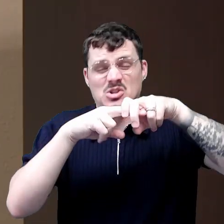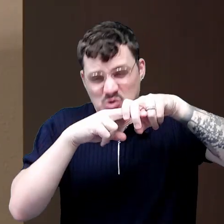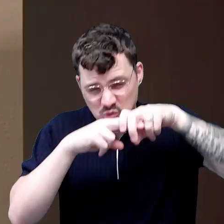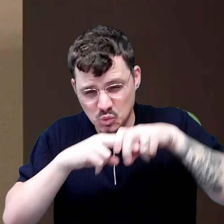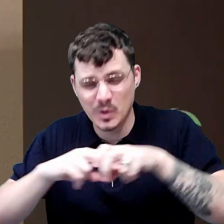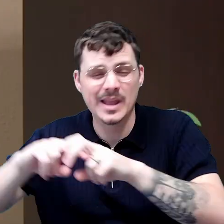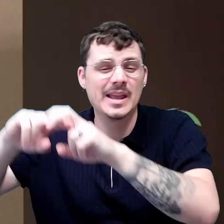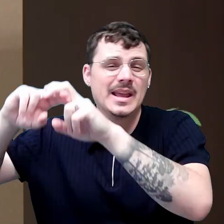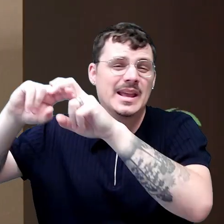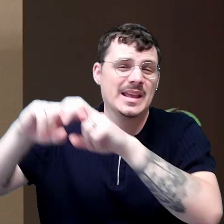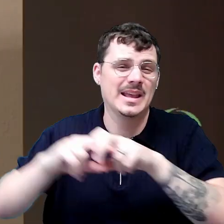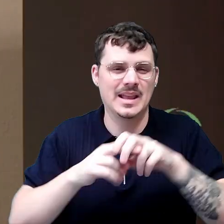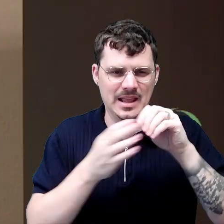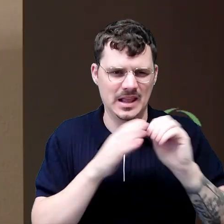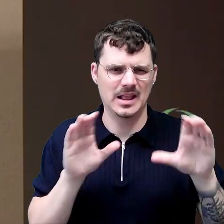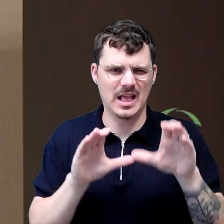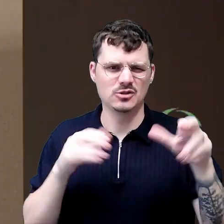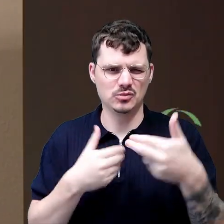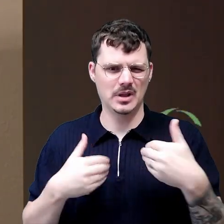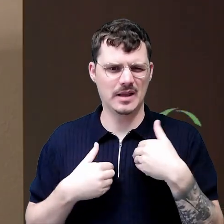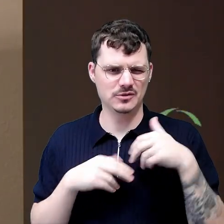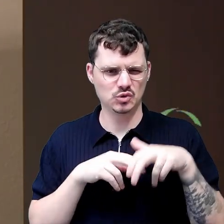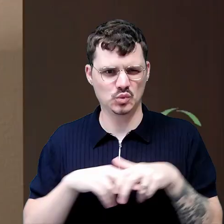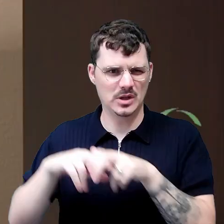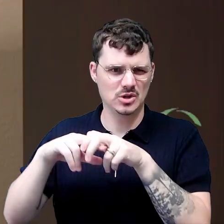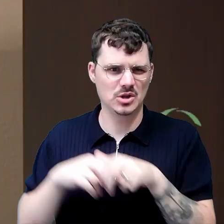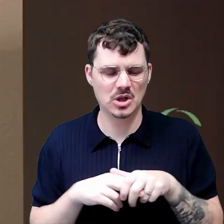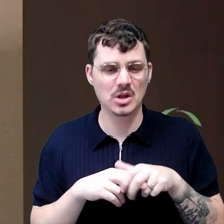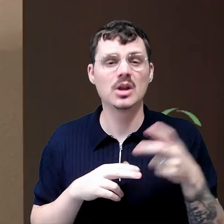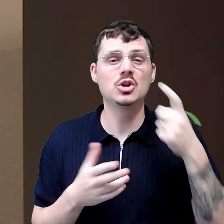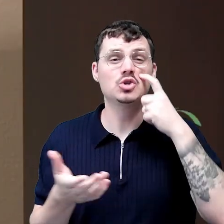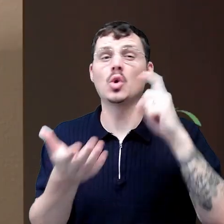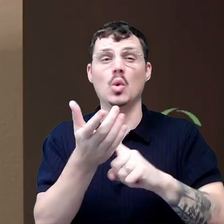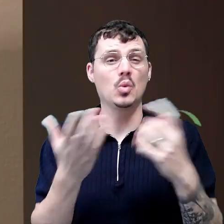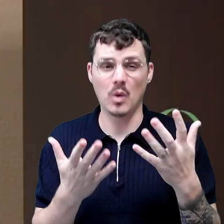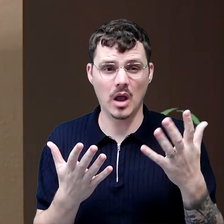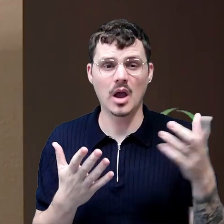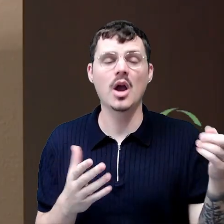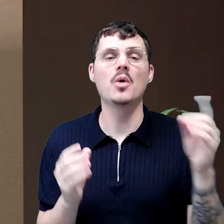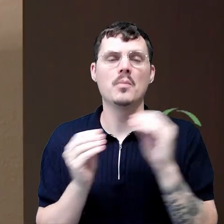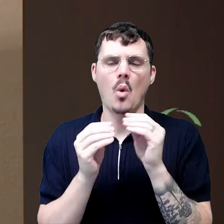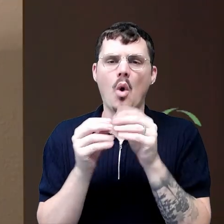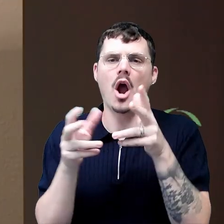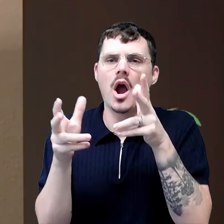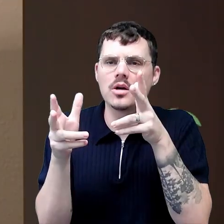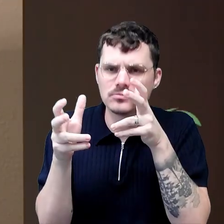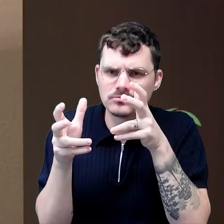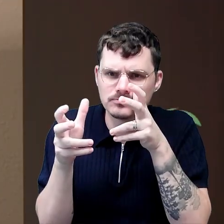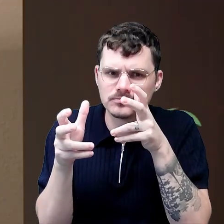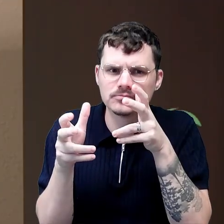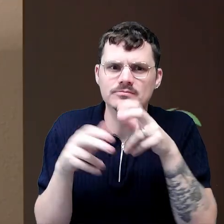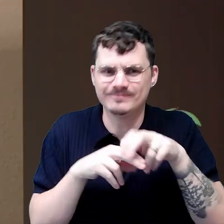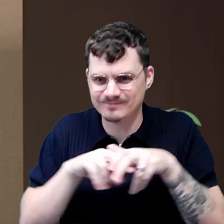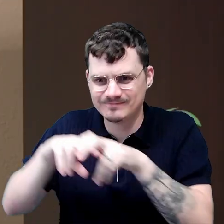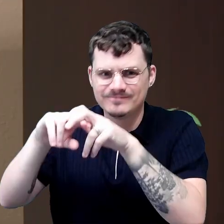swing in the classroom, he learned better than when he was seated